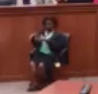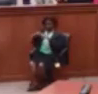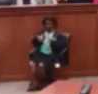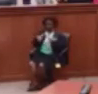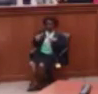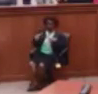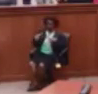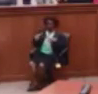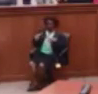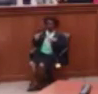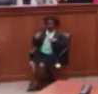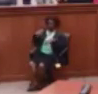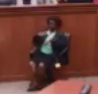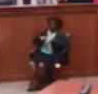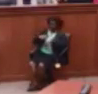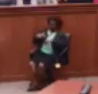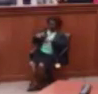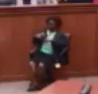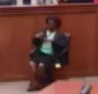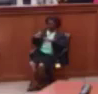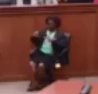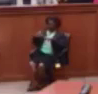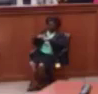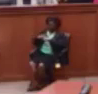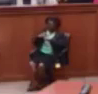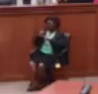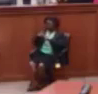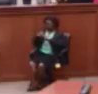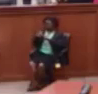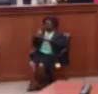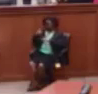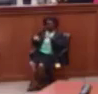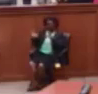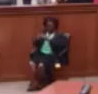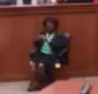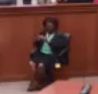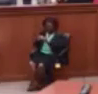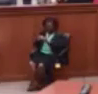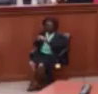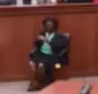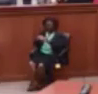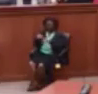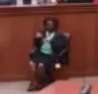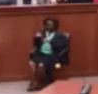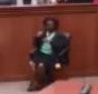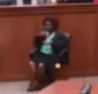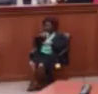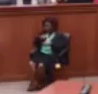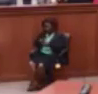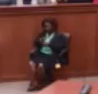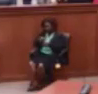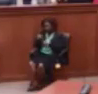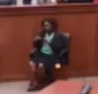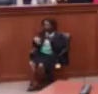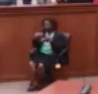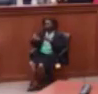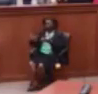I think that you will find that you have certain areas of the state where things work well and where there is ongoing